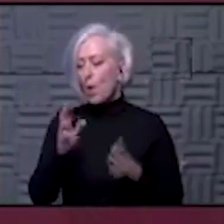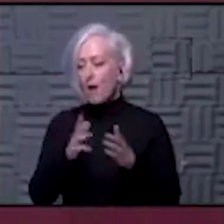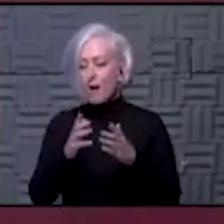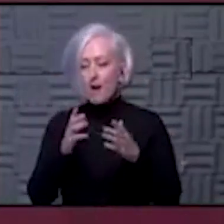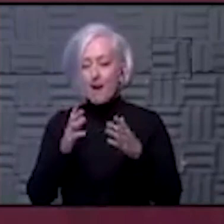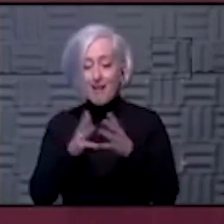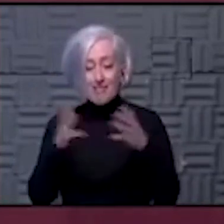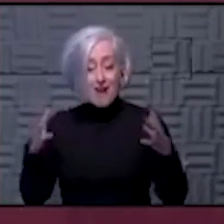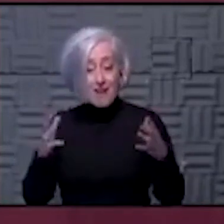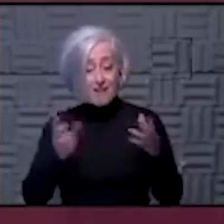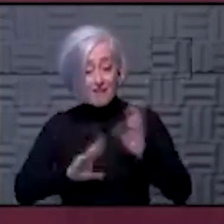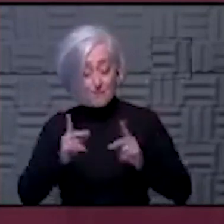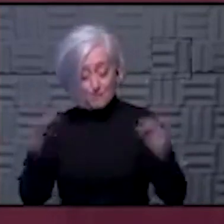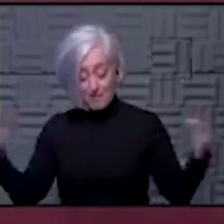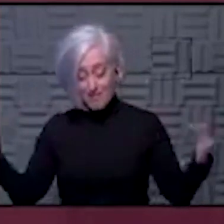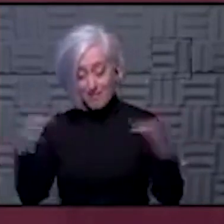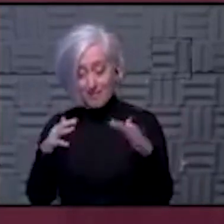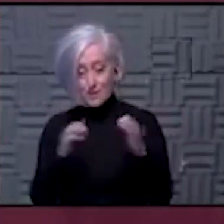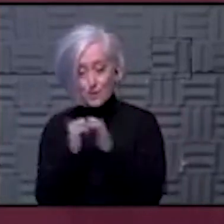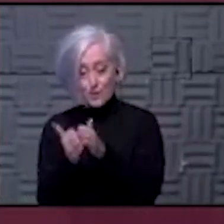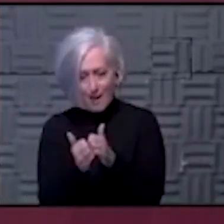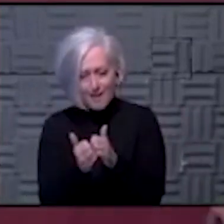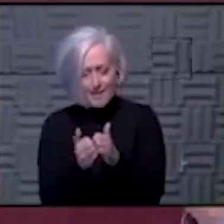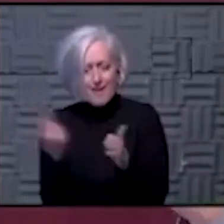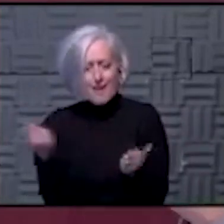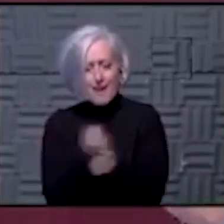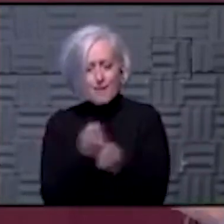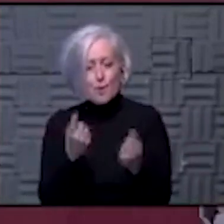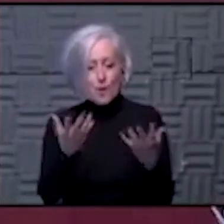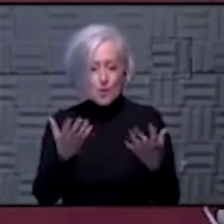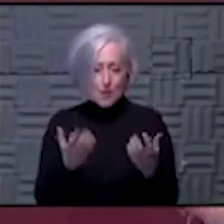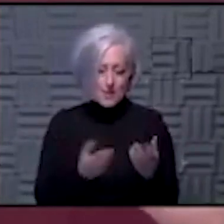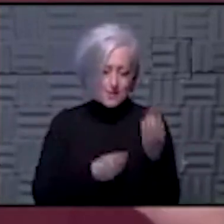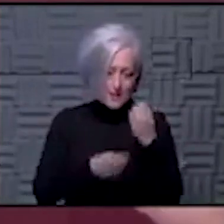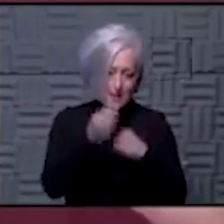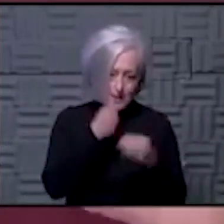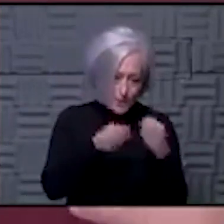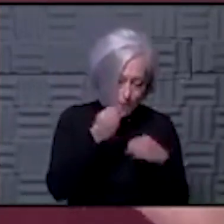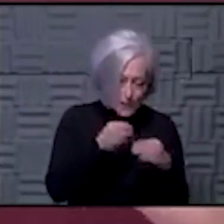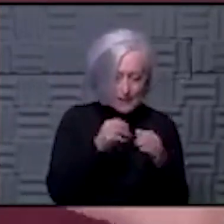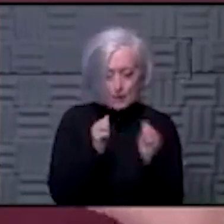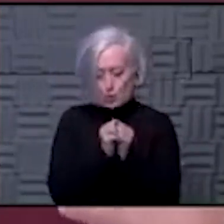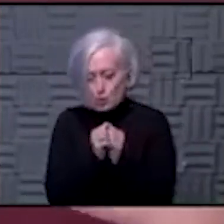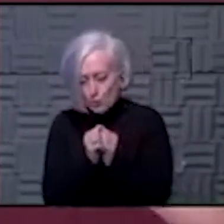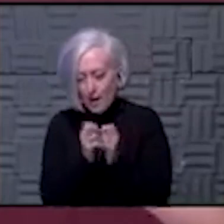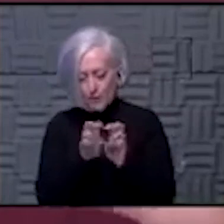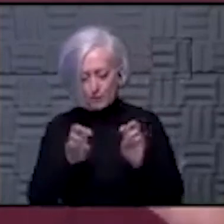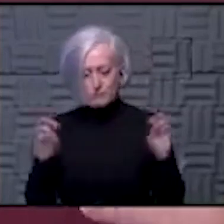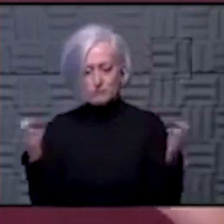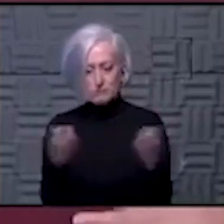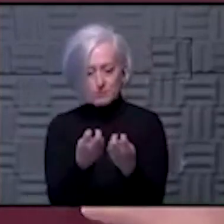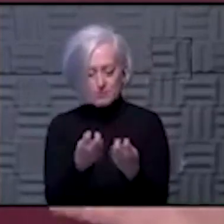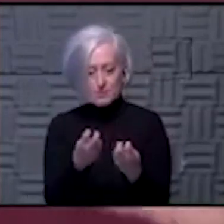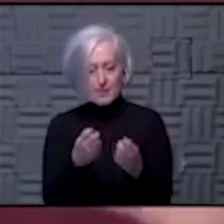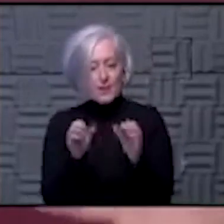do it how they always have Thanksgiving, and obviously they're going to be sitting close together. They're not going to have masks on. That is a super spreader event, and I'm not talking